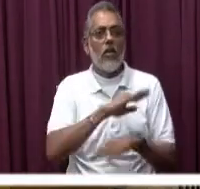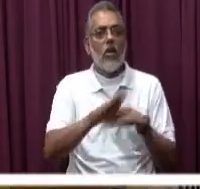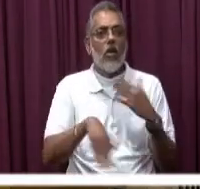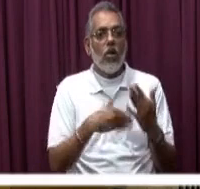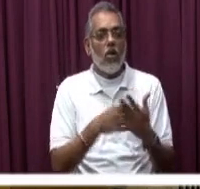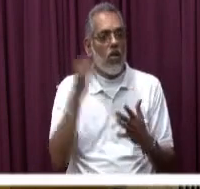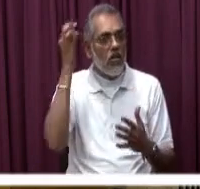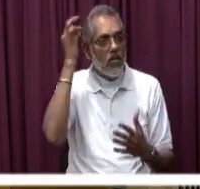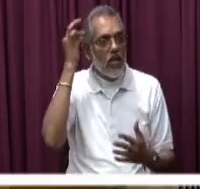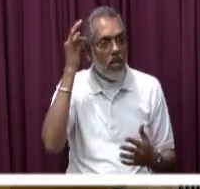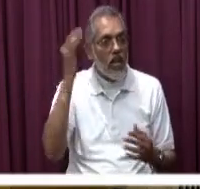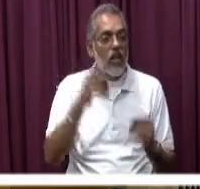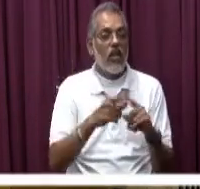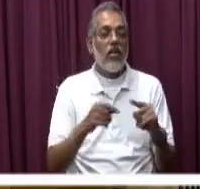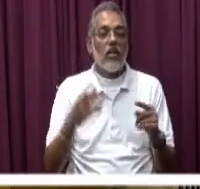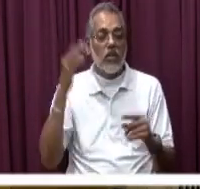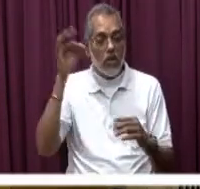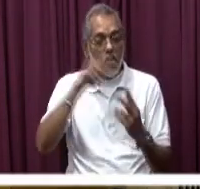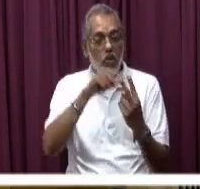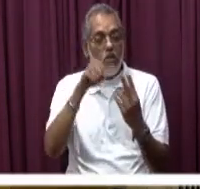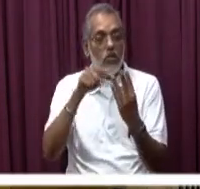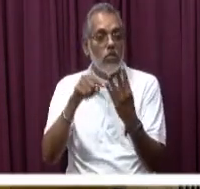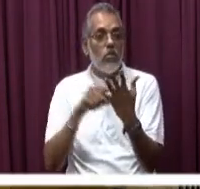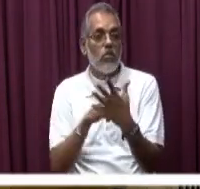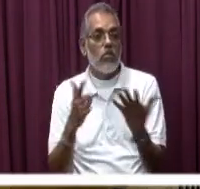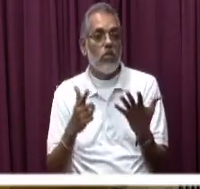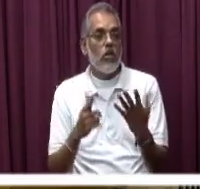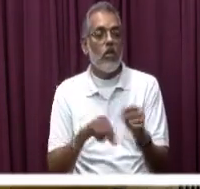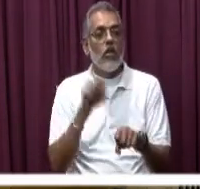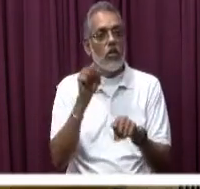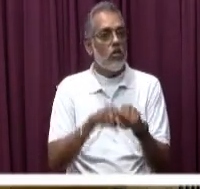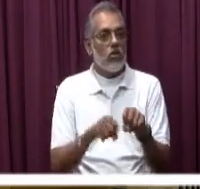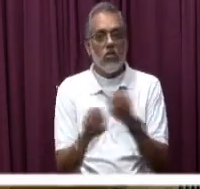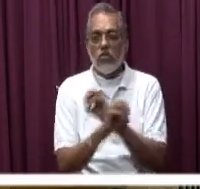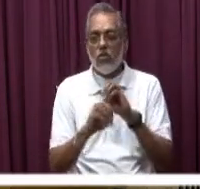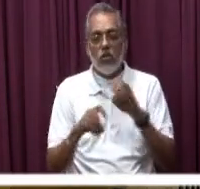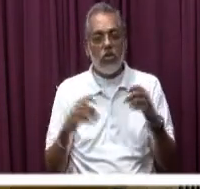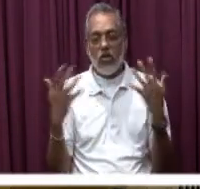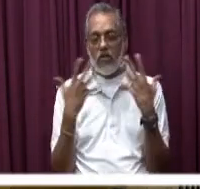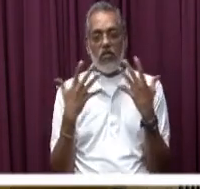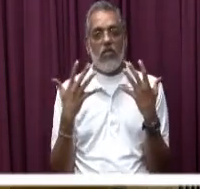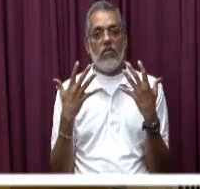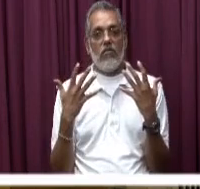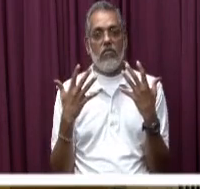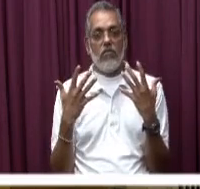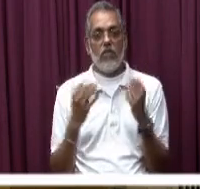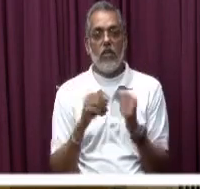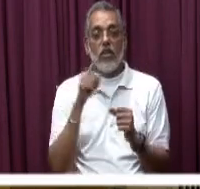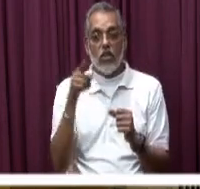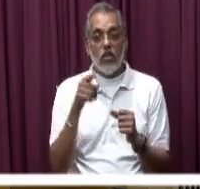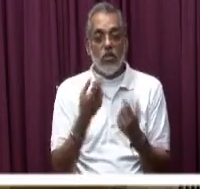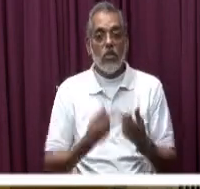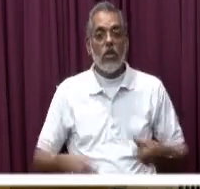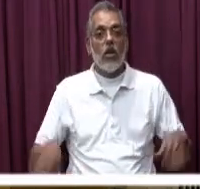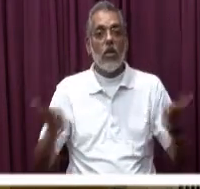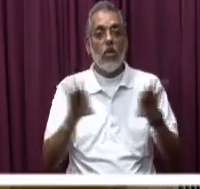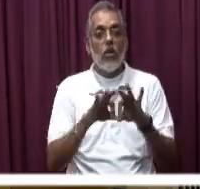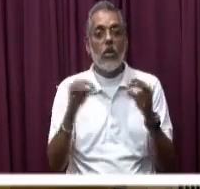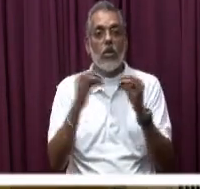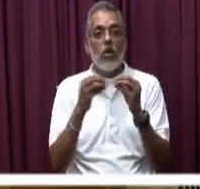hair on your head has been counted. So there is no need to be afraid. You are worth more